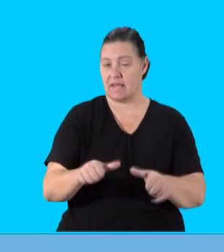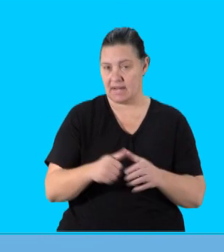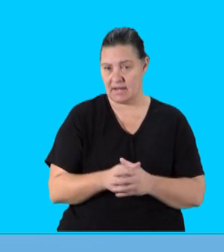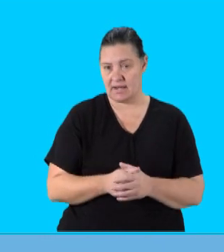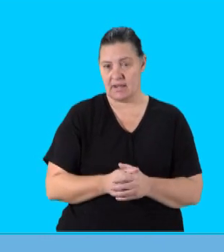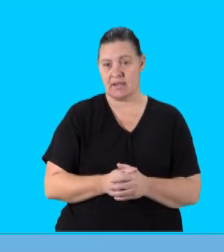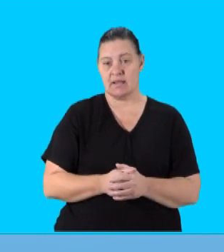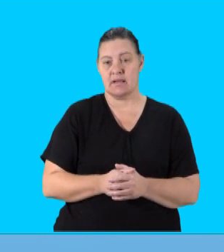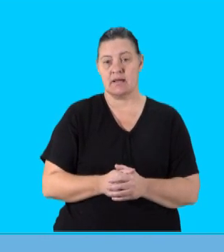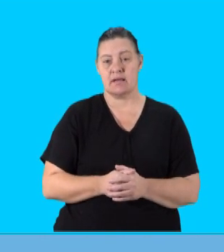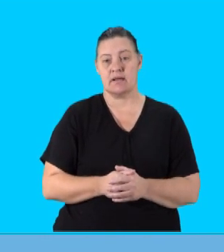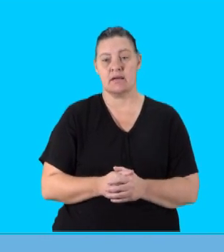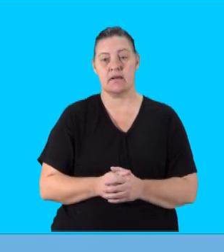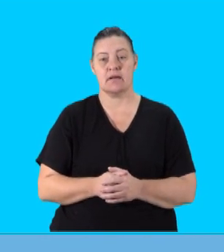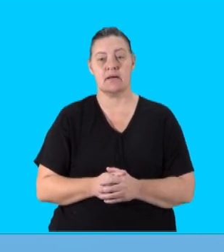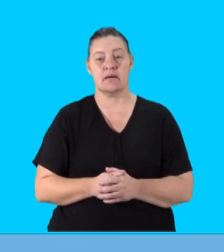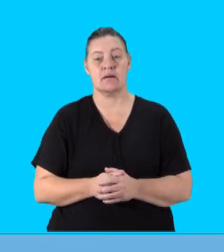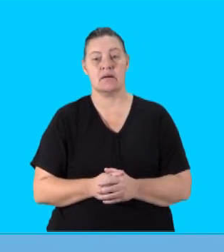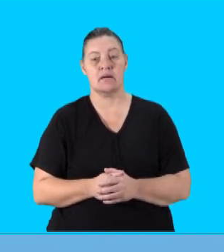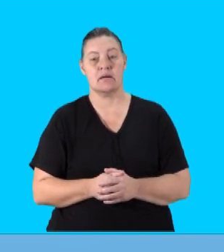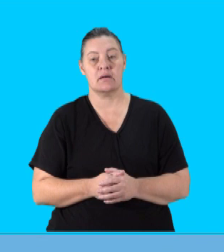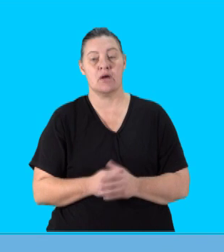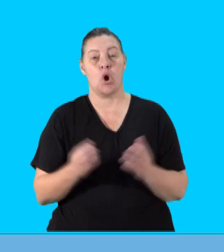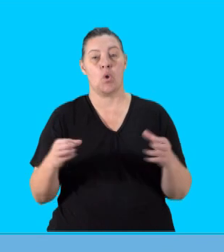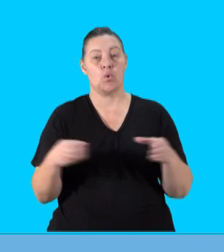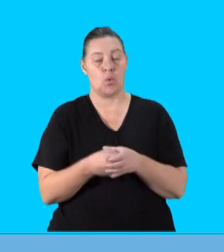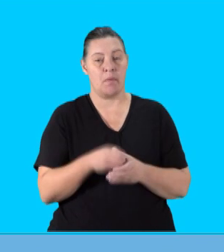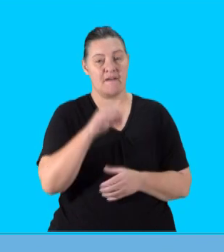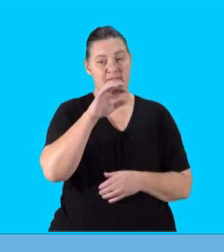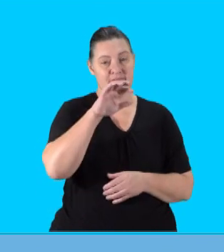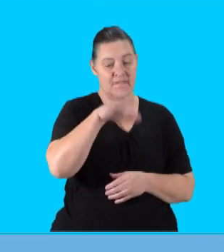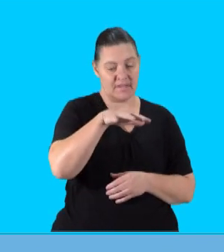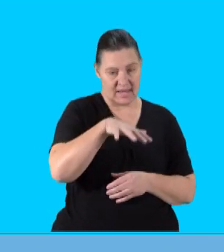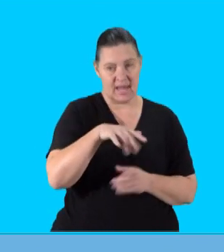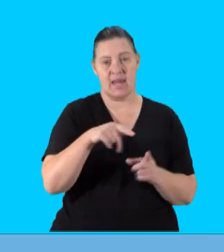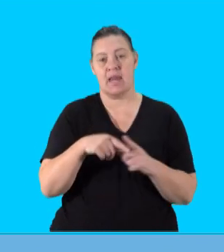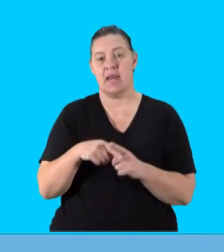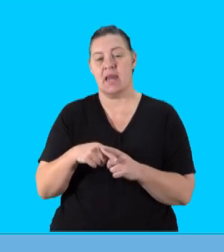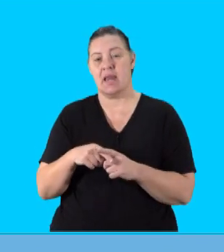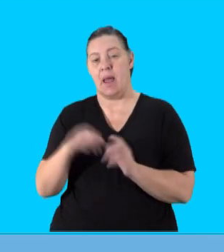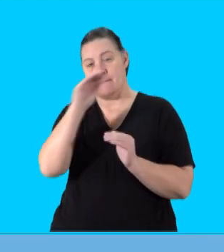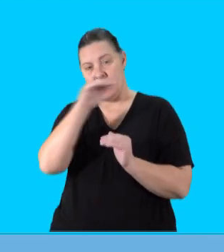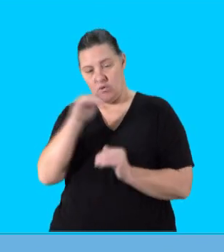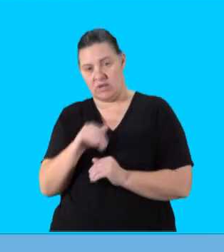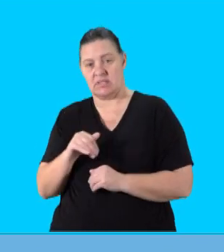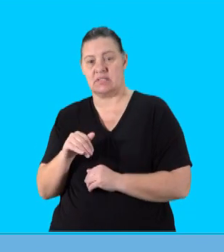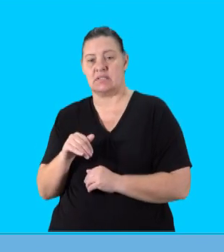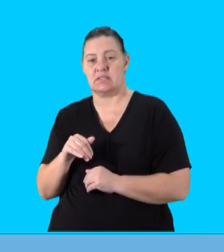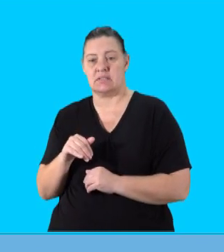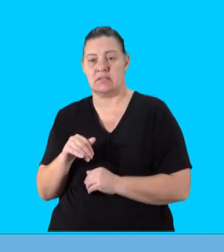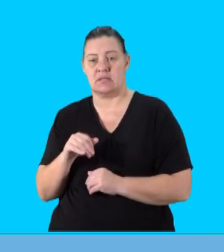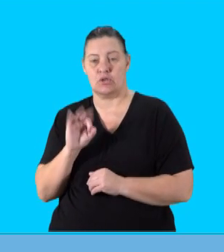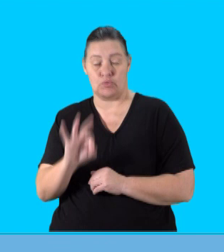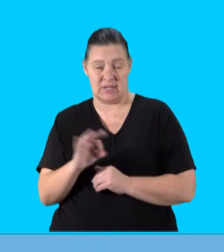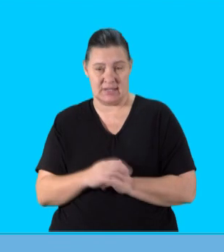Then the second question from there is group 15 and period 3. Groups,